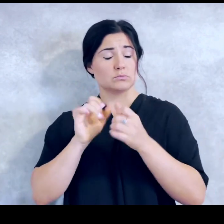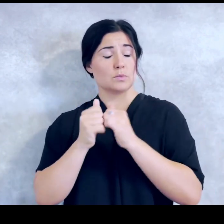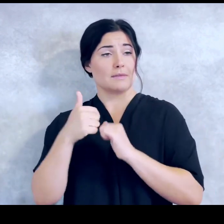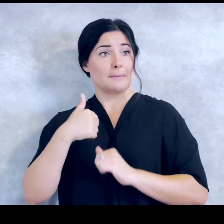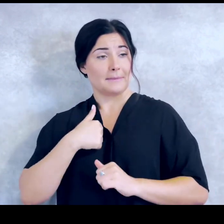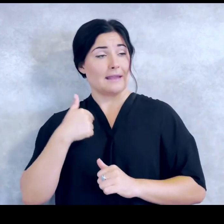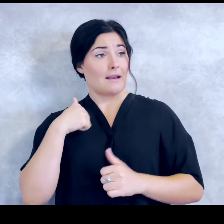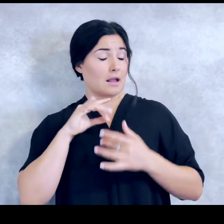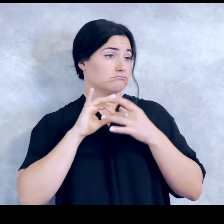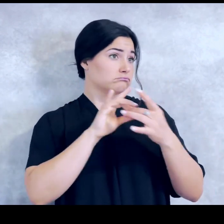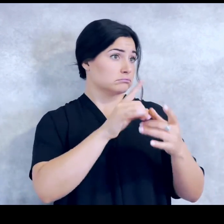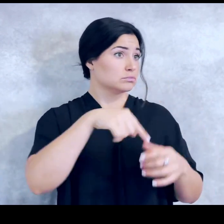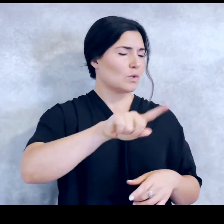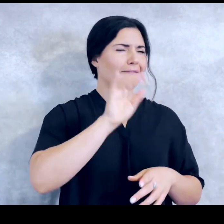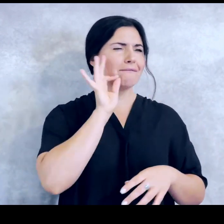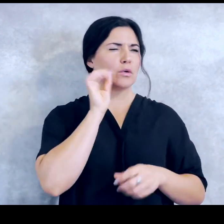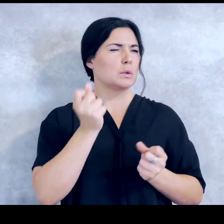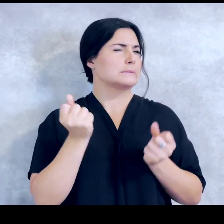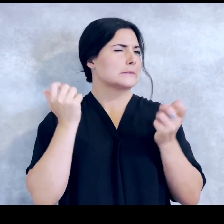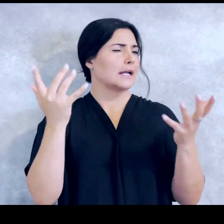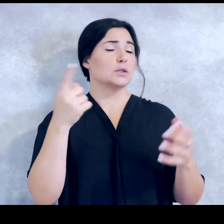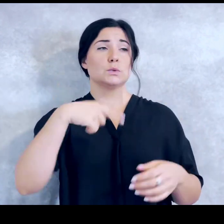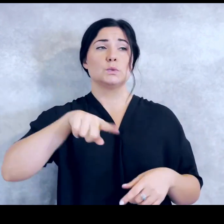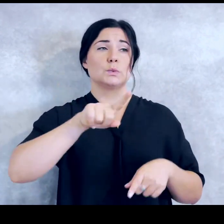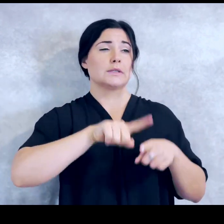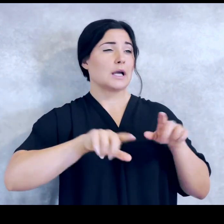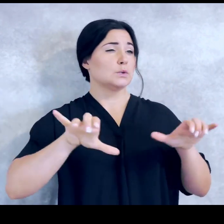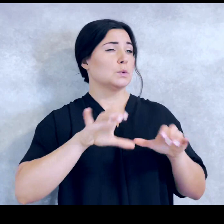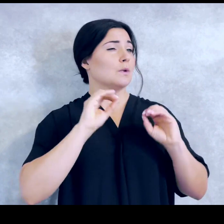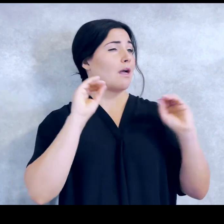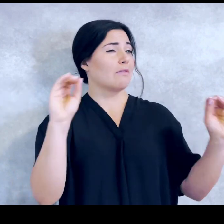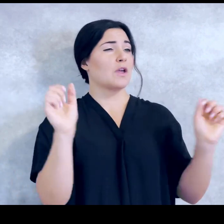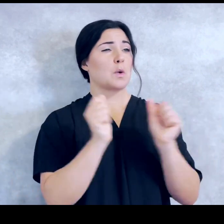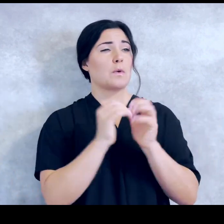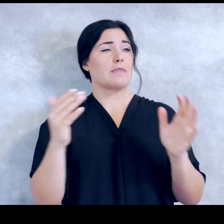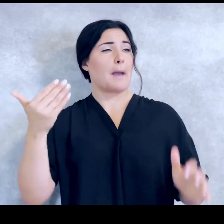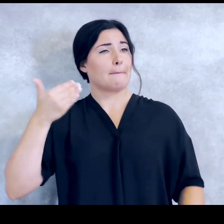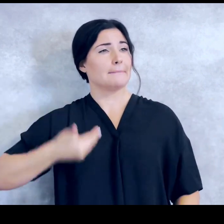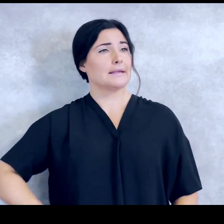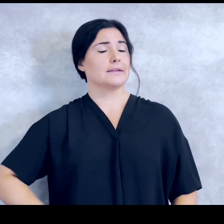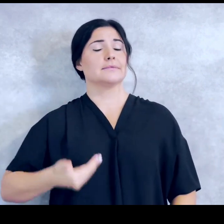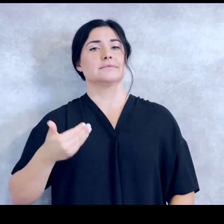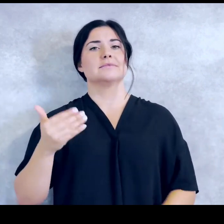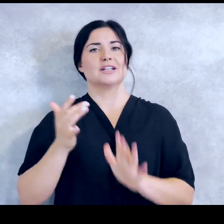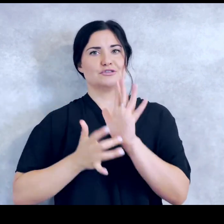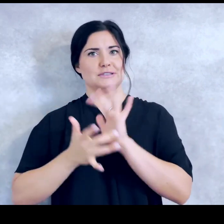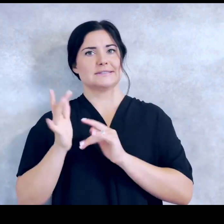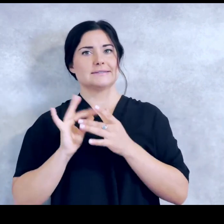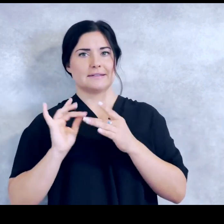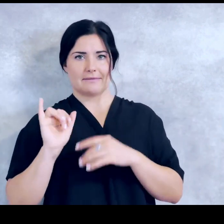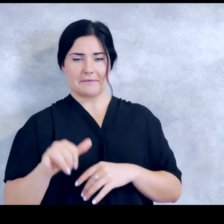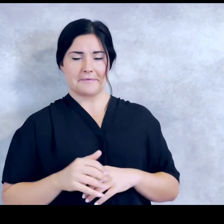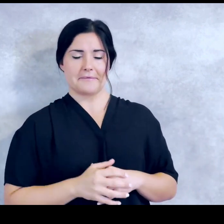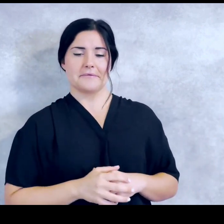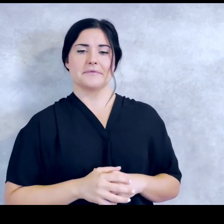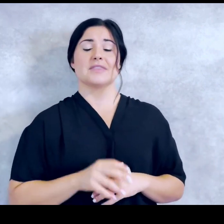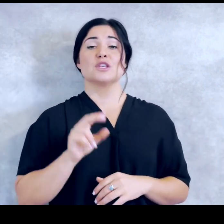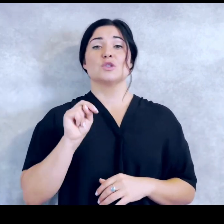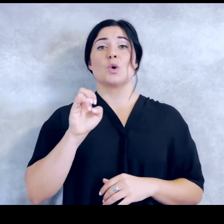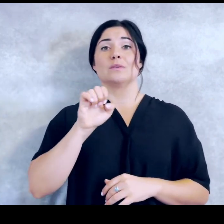remains in me and I in him will bear much fruit, for you can do nothing without me. The words of